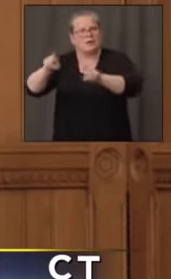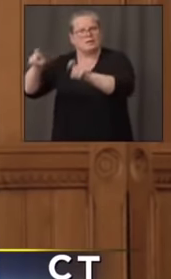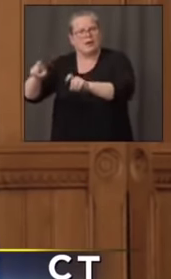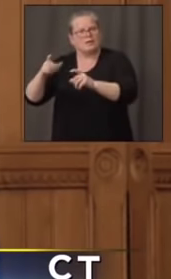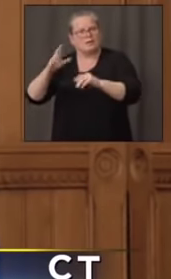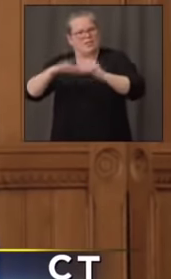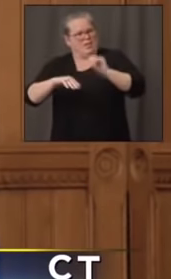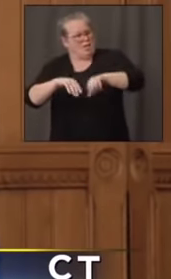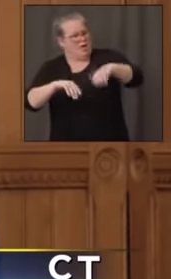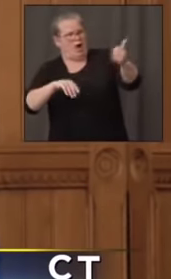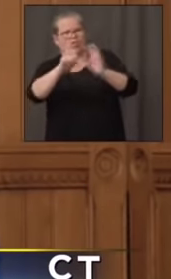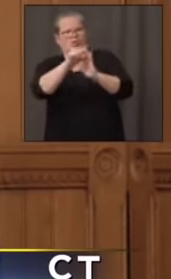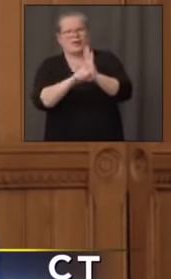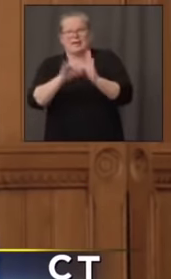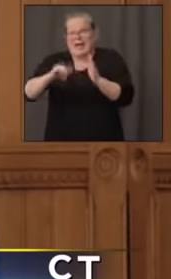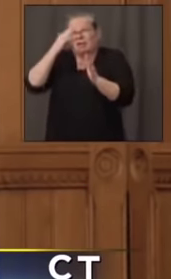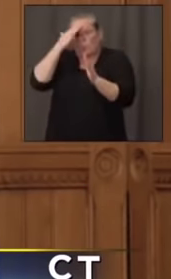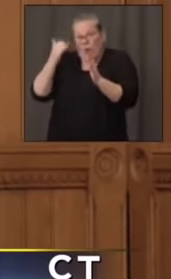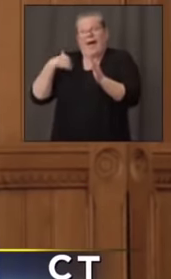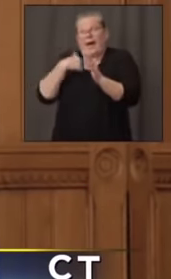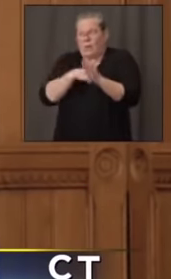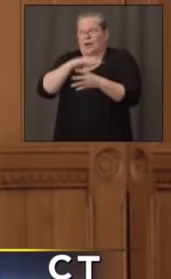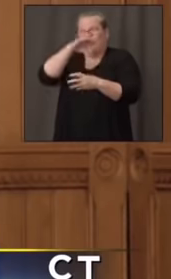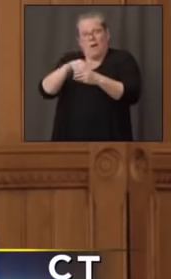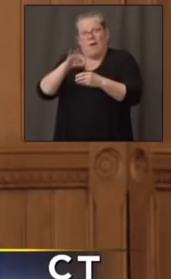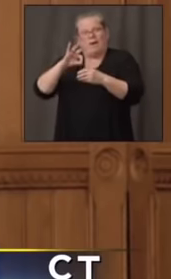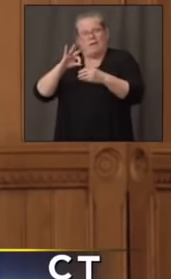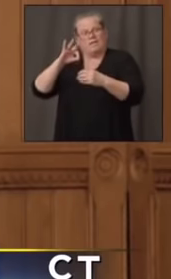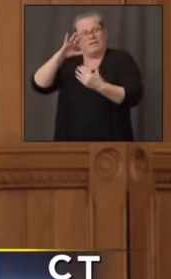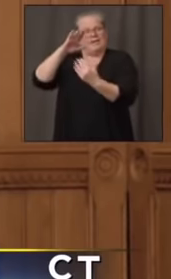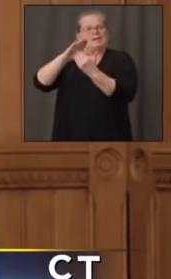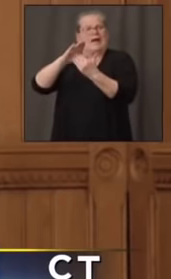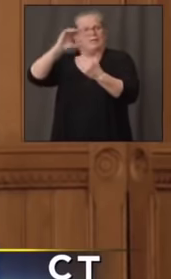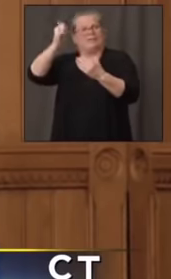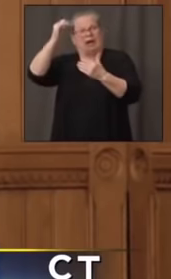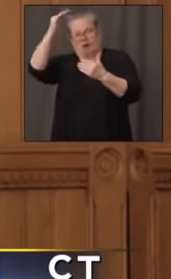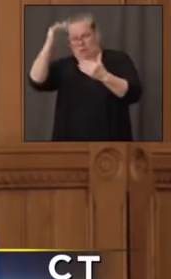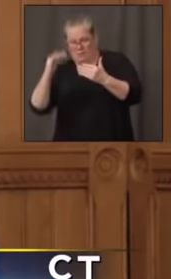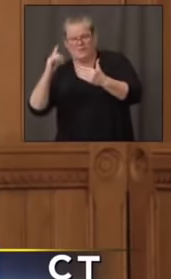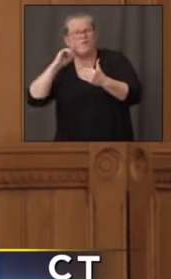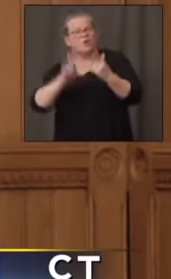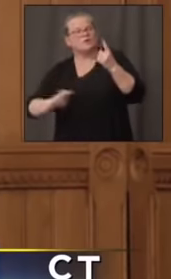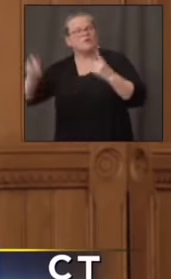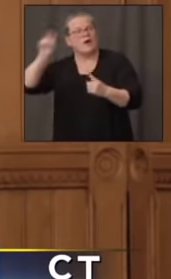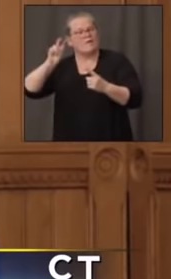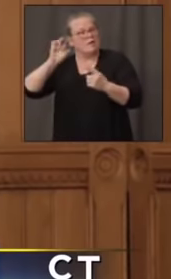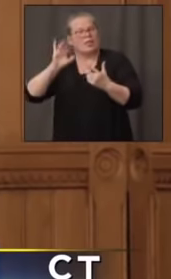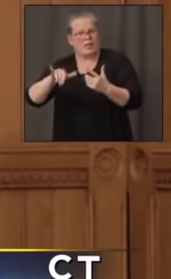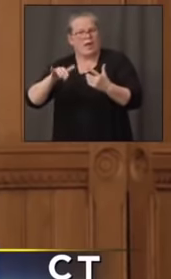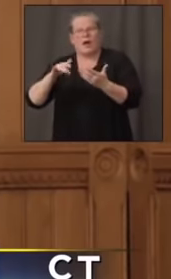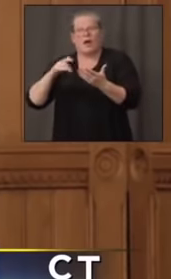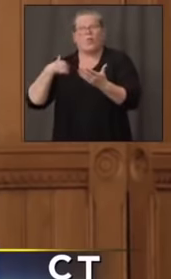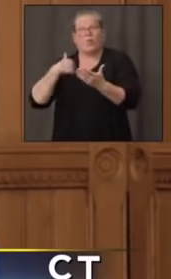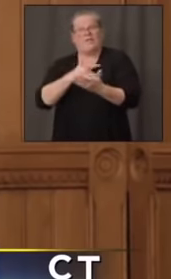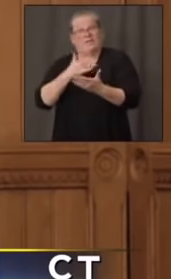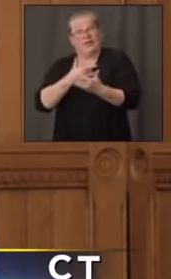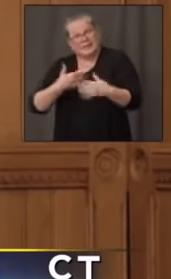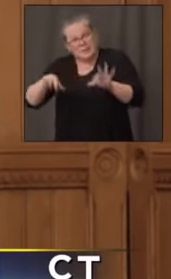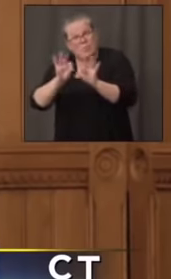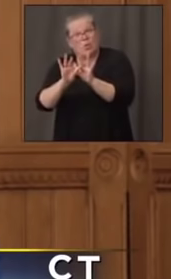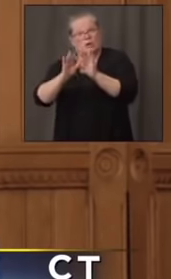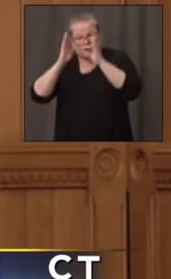we're among the top 10 states in the nation in terms of testing per capita. And we're investing significant resources in that because we think it's important for all the